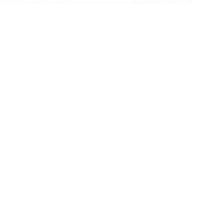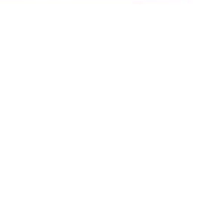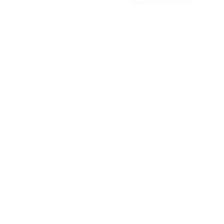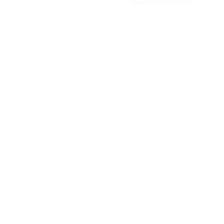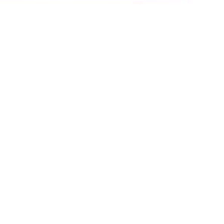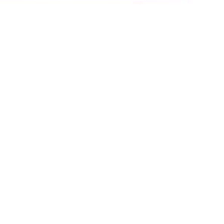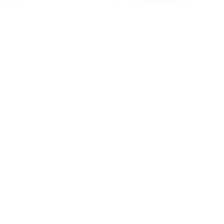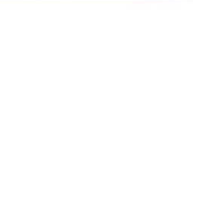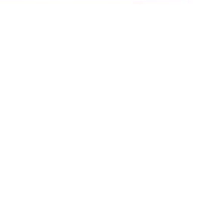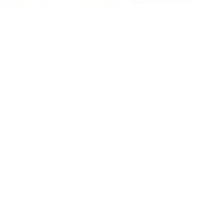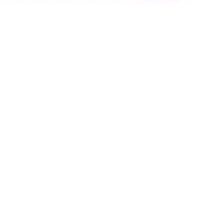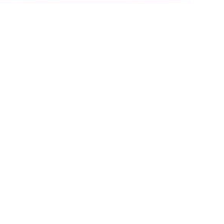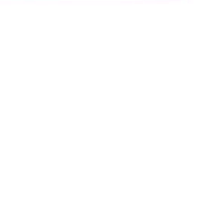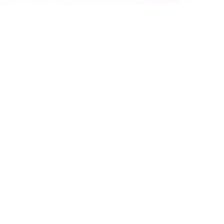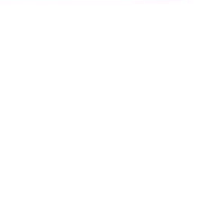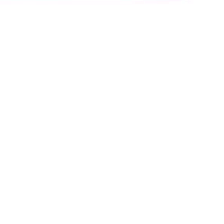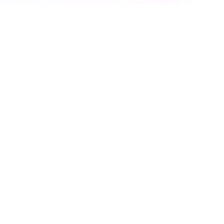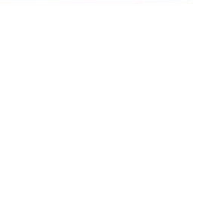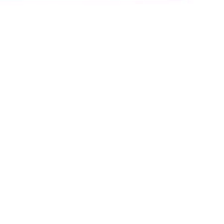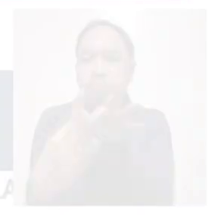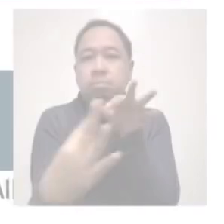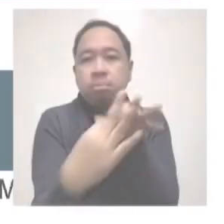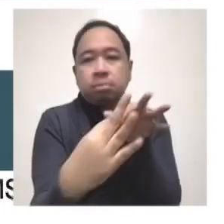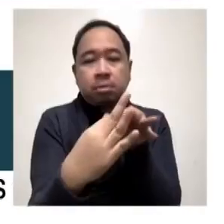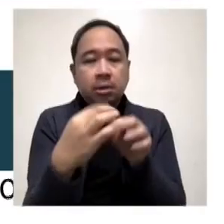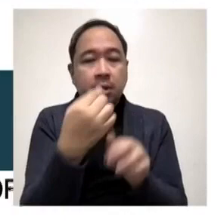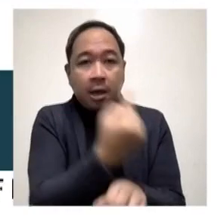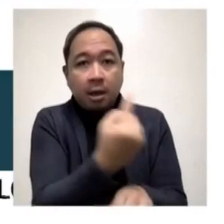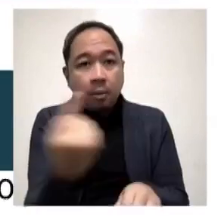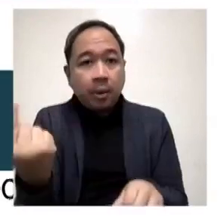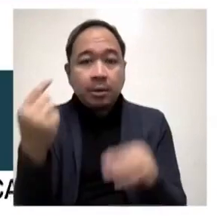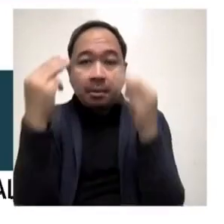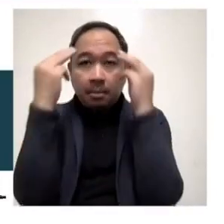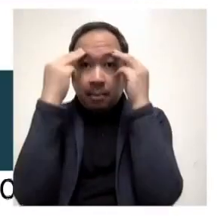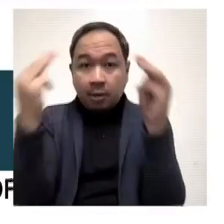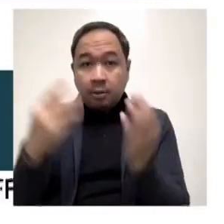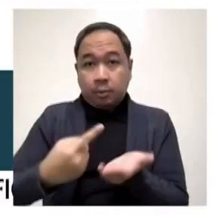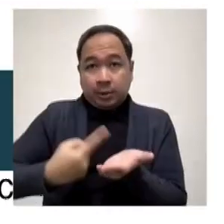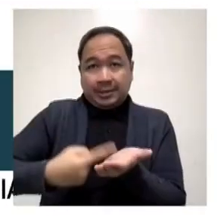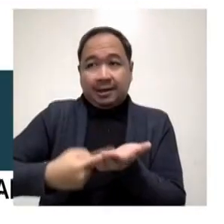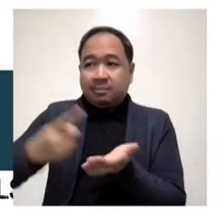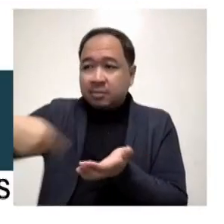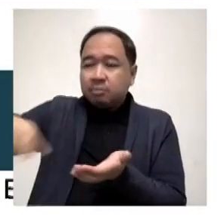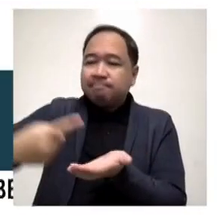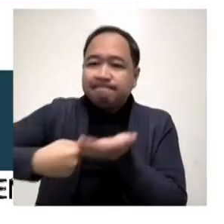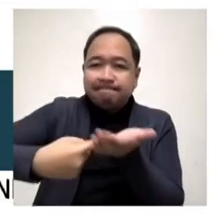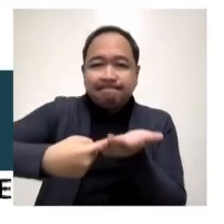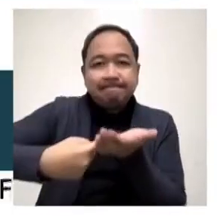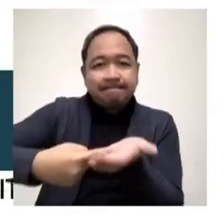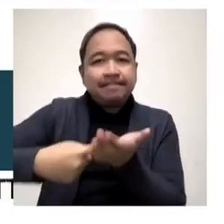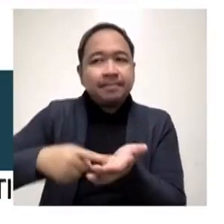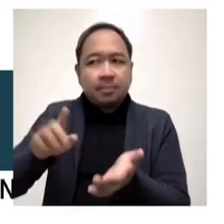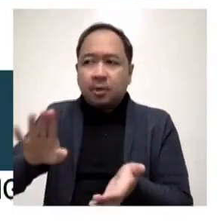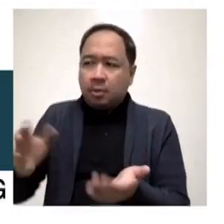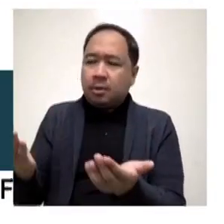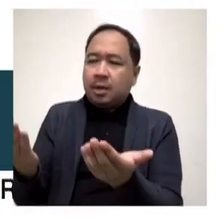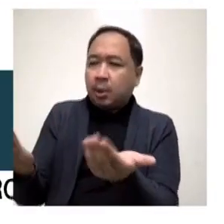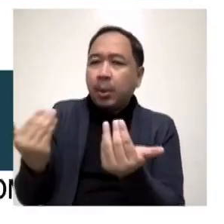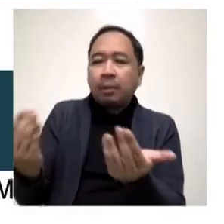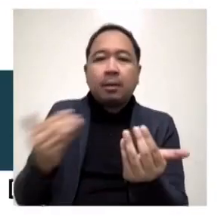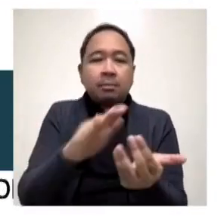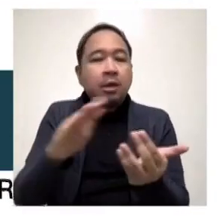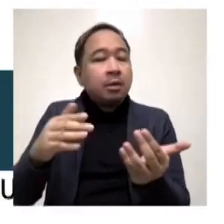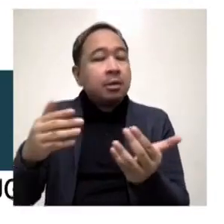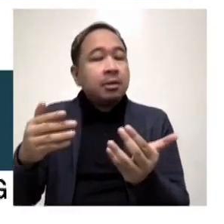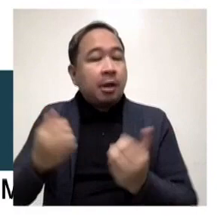board. You build relationships with each and every mayor, you discuss with them, and you allow them to air their concerns. And of course, I will